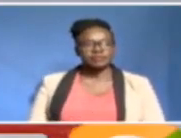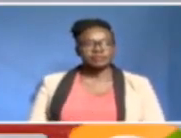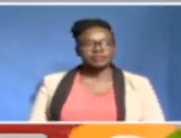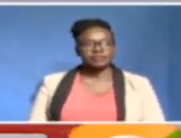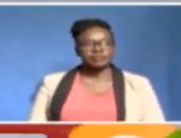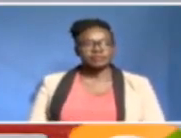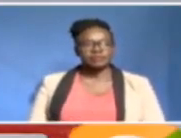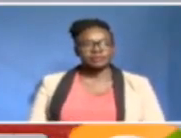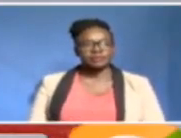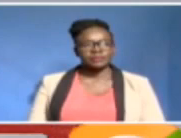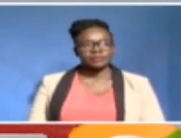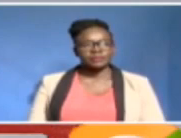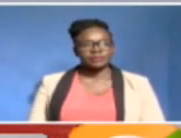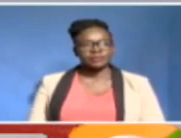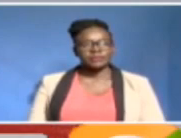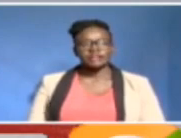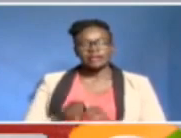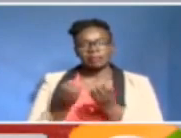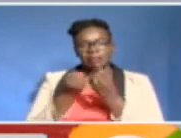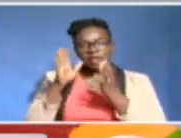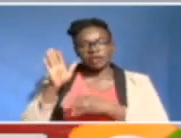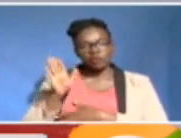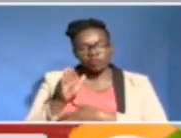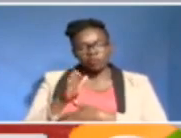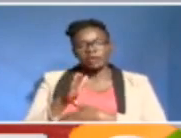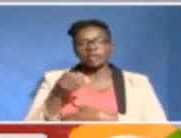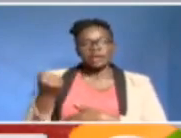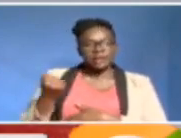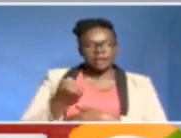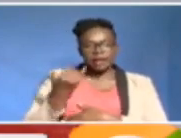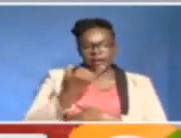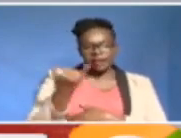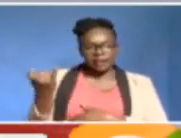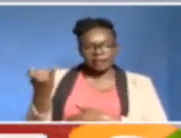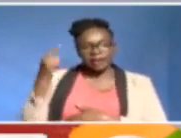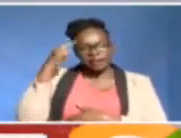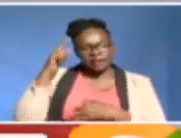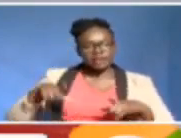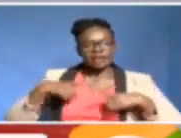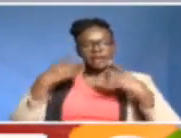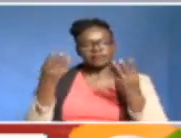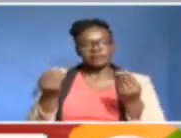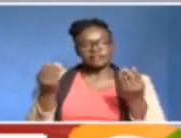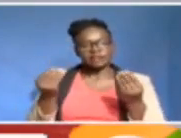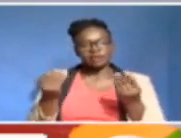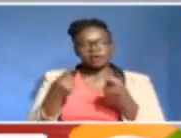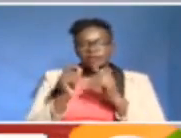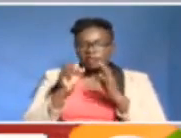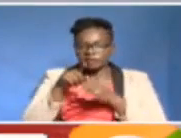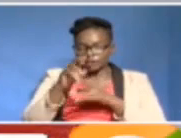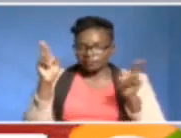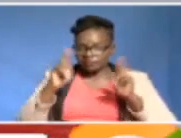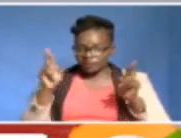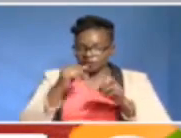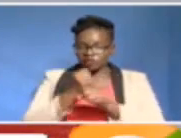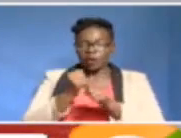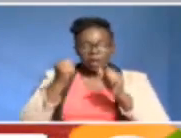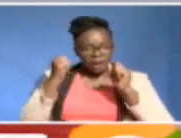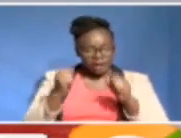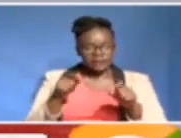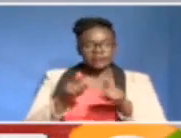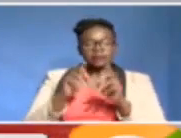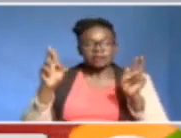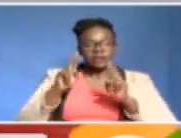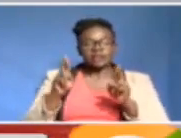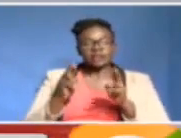corrected, think that life is easy. You want something what someone else has, but you don't know how they build it up. If you're ready to work hard and you're ready to be motivated and you're